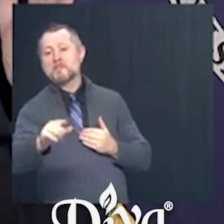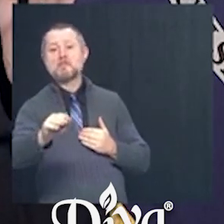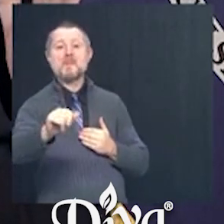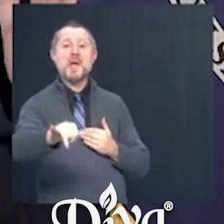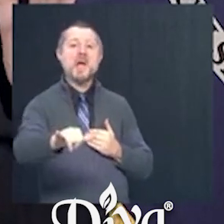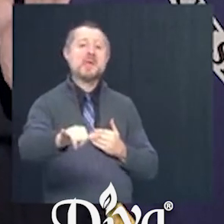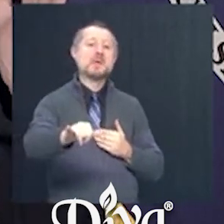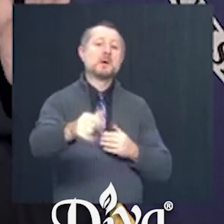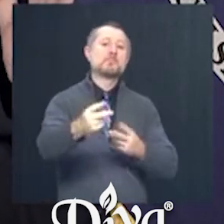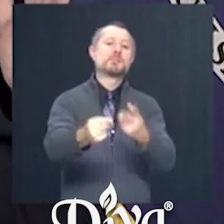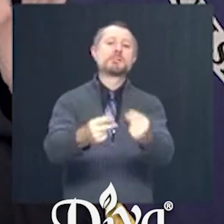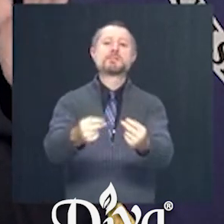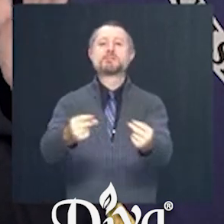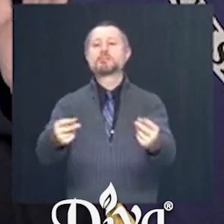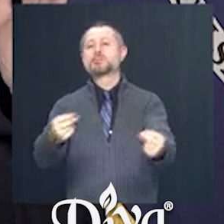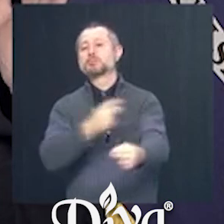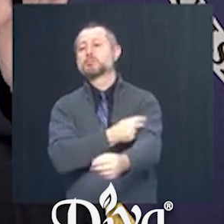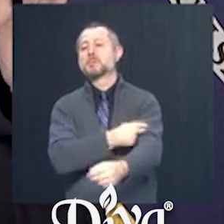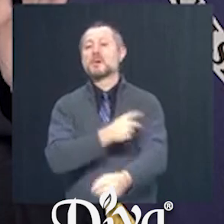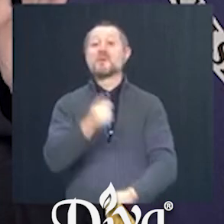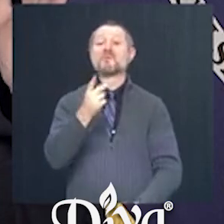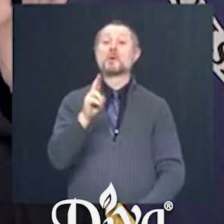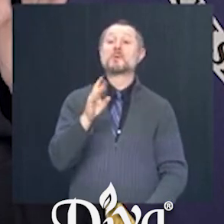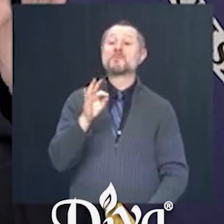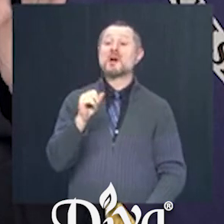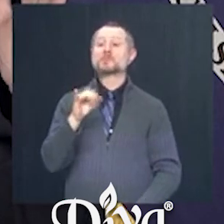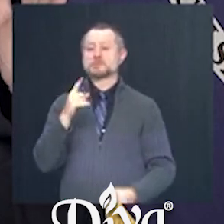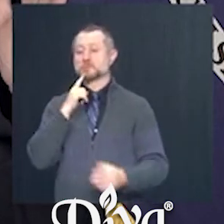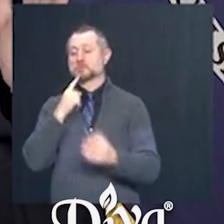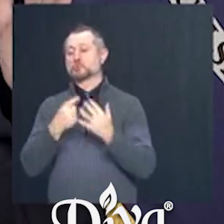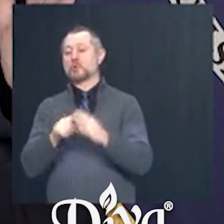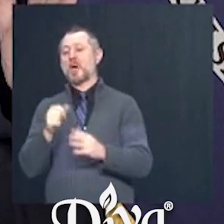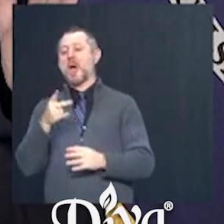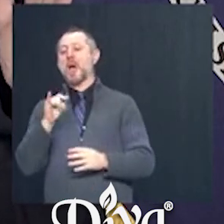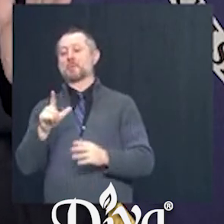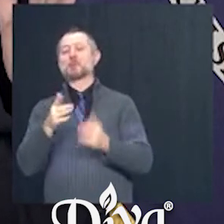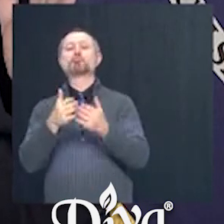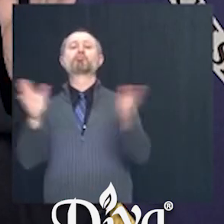and then April, as Dr. Fauci said, you start to do the general population.